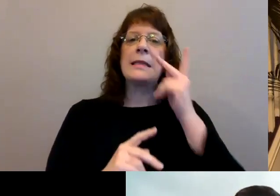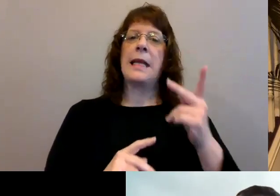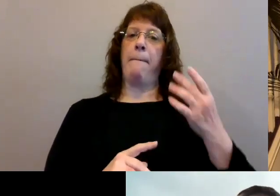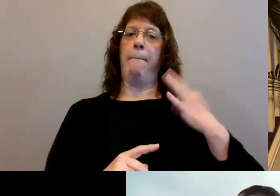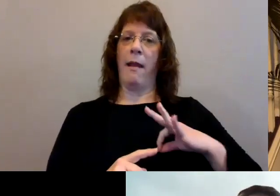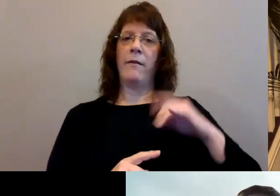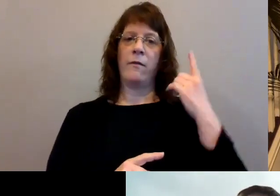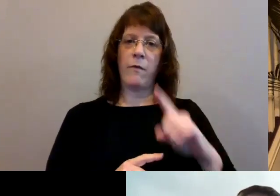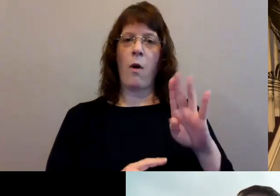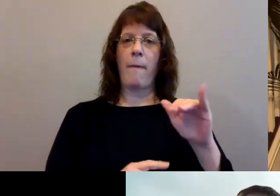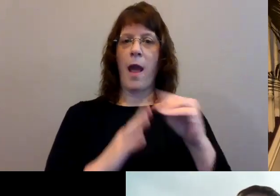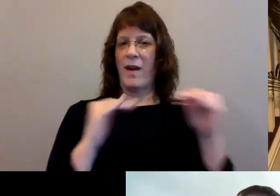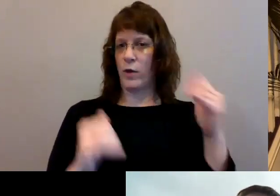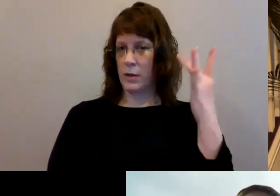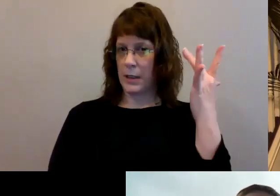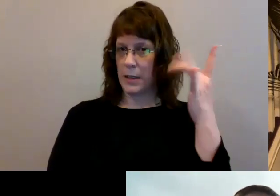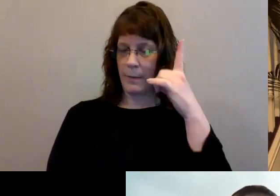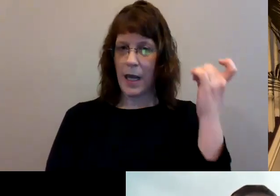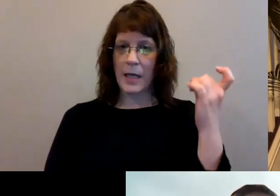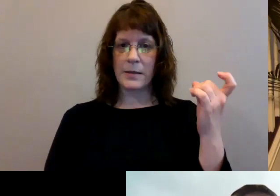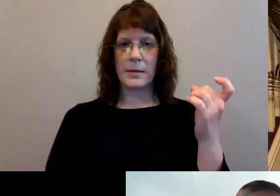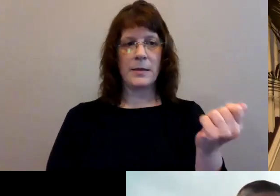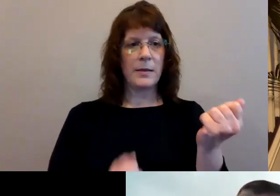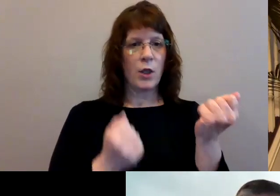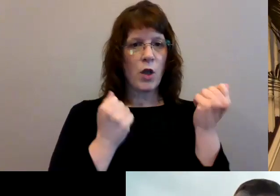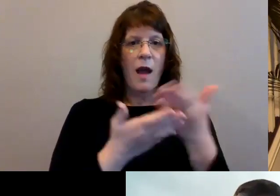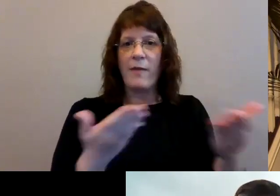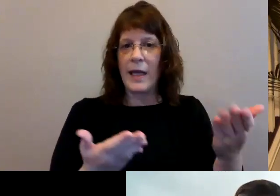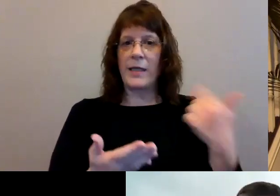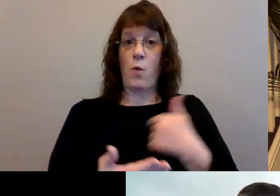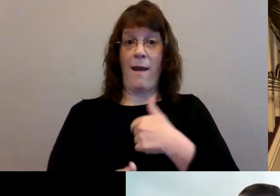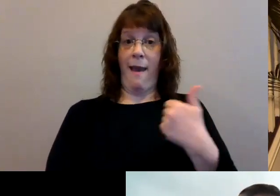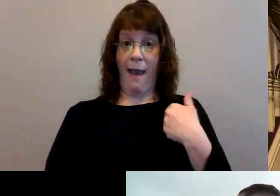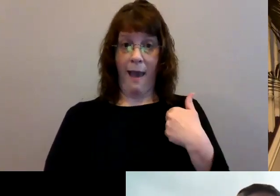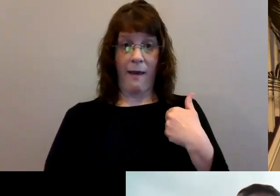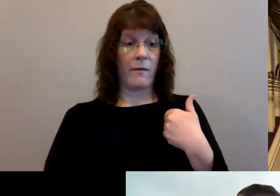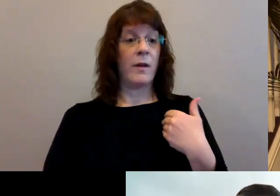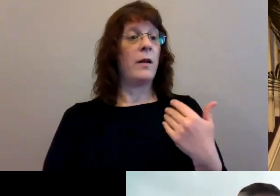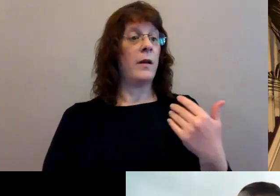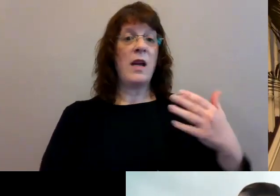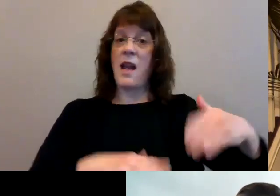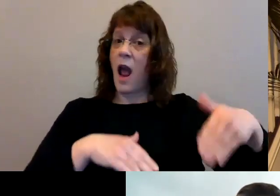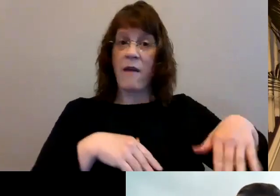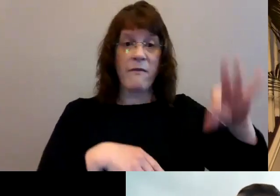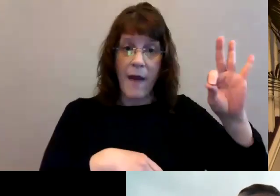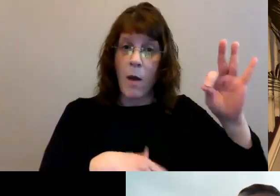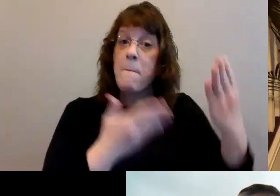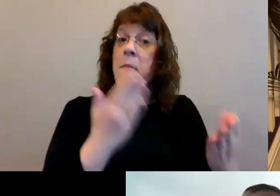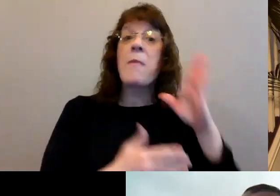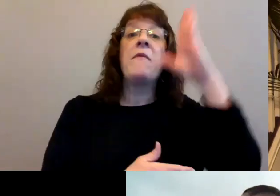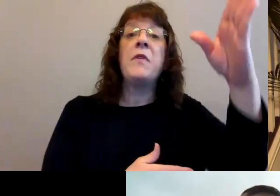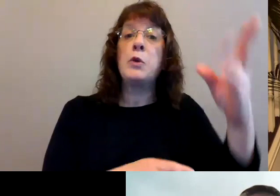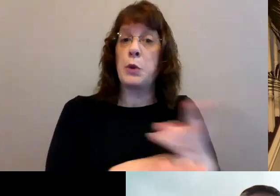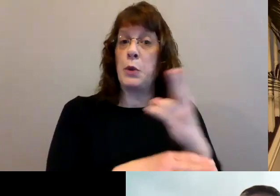biodiversity because there's a lot of things that we haven't discovered that might be useful in the future. So